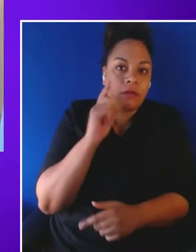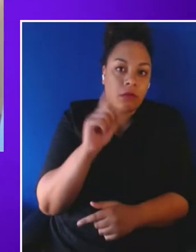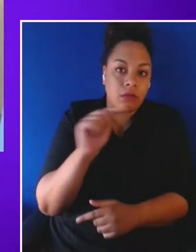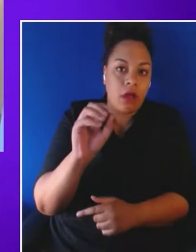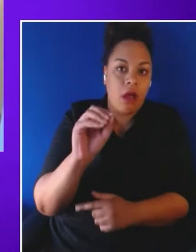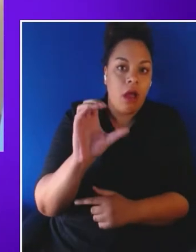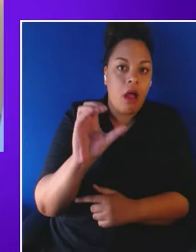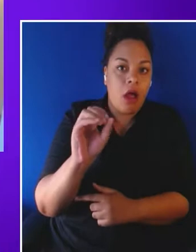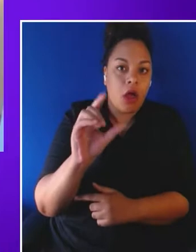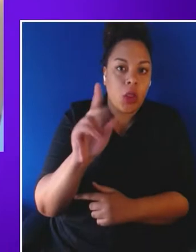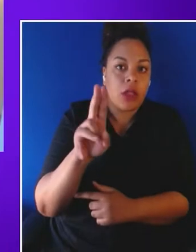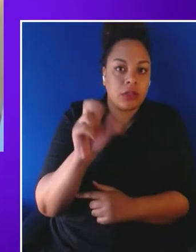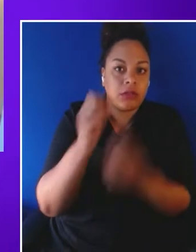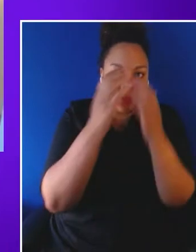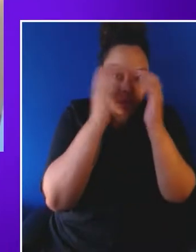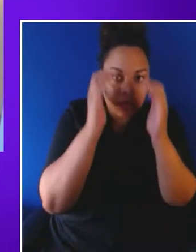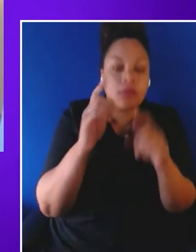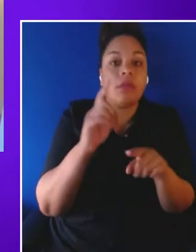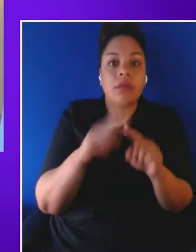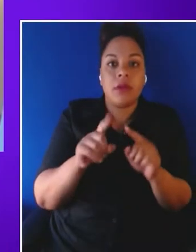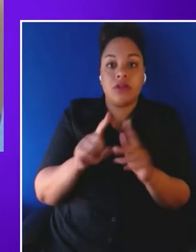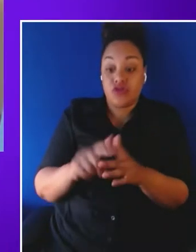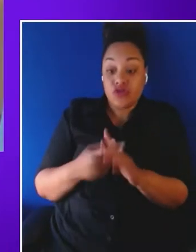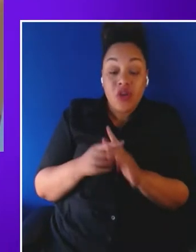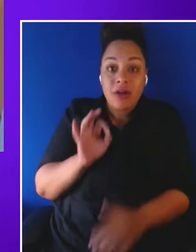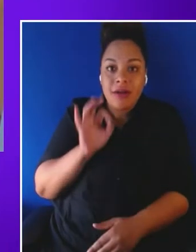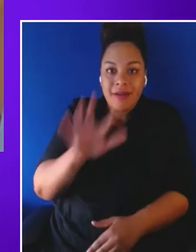these folks have an awareness of this community.